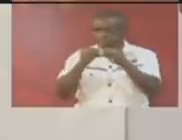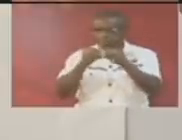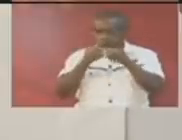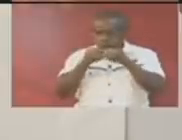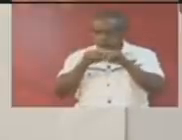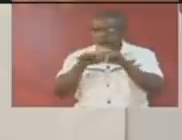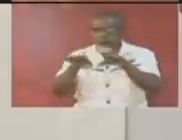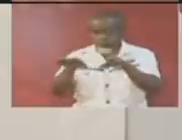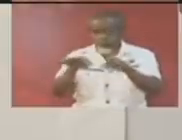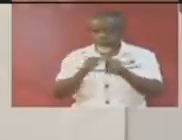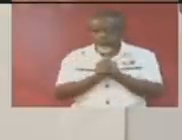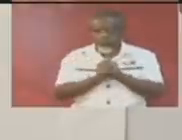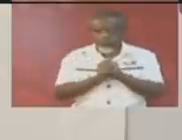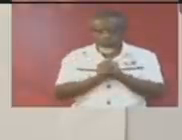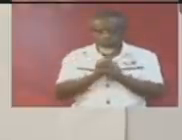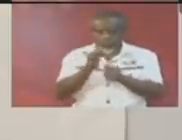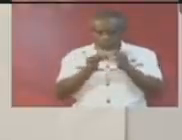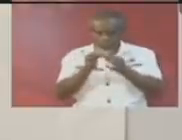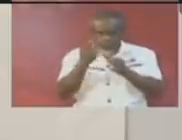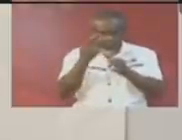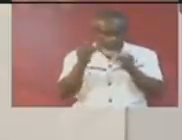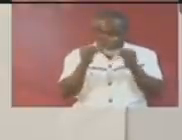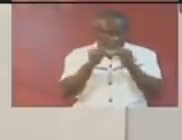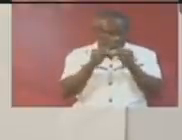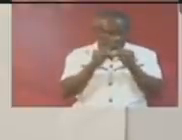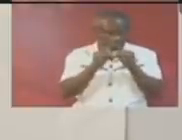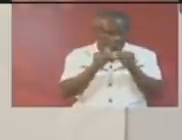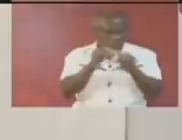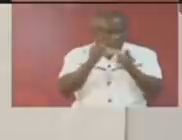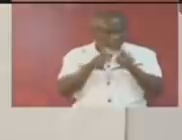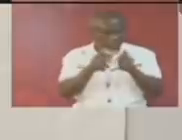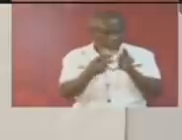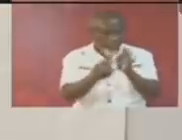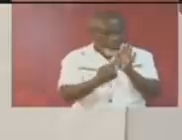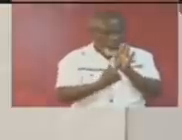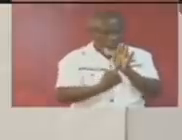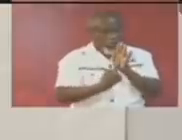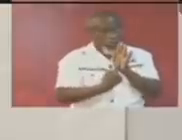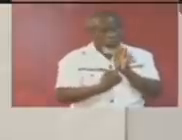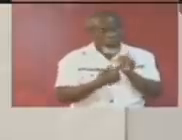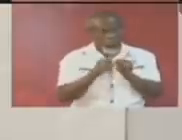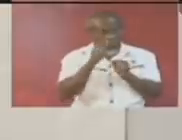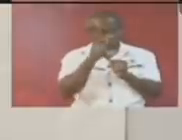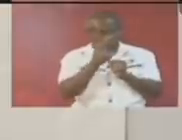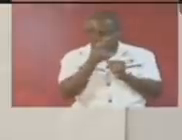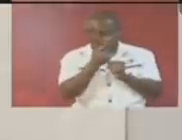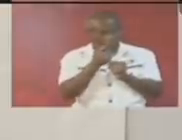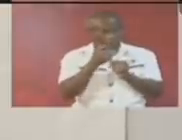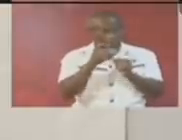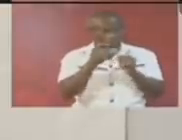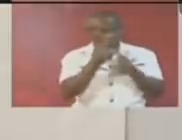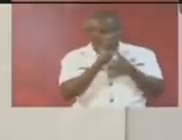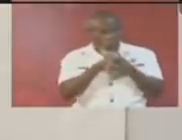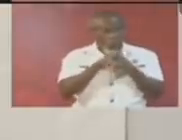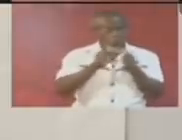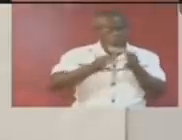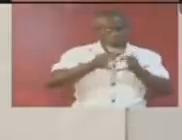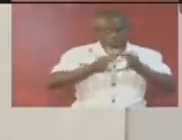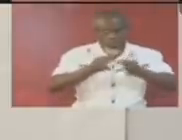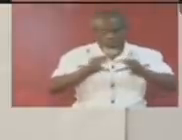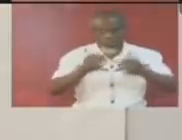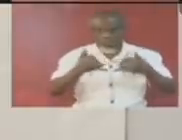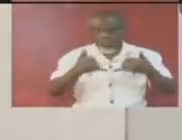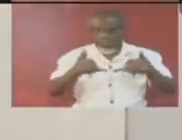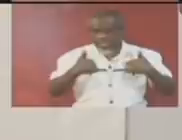see more cases of flu-like illness, we do want to ensure that people are encouraged to come forward for testing so that the appropriate contact